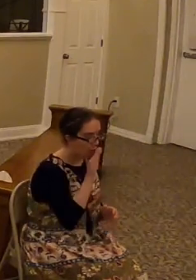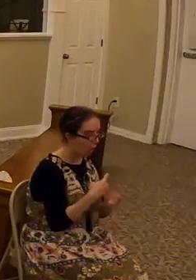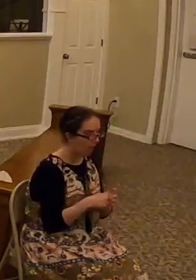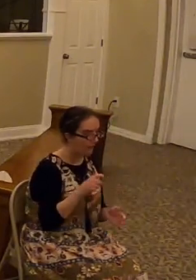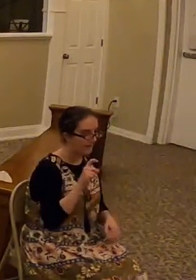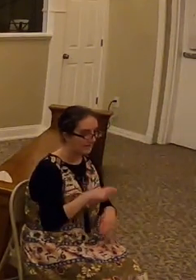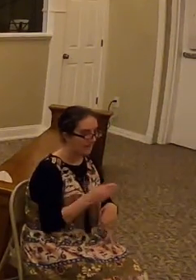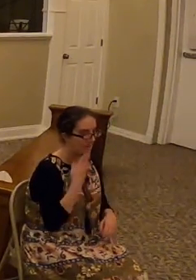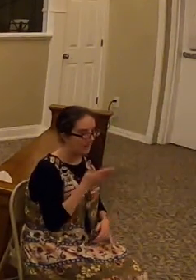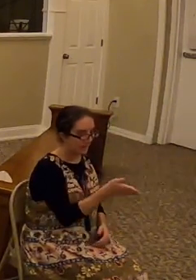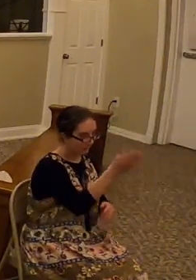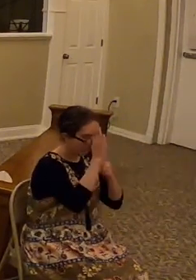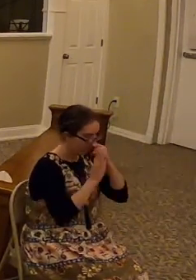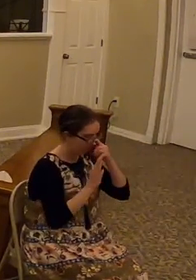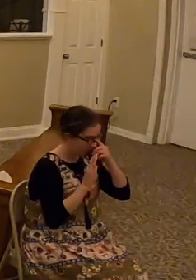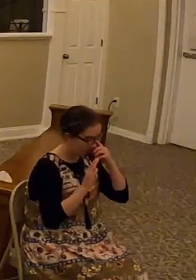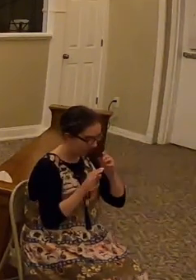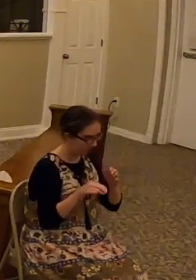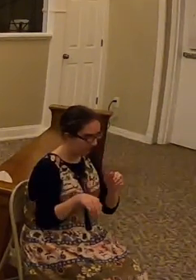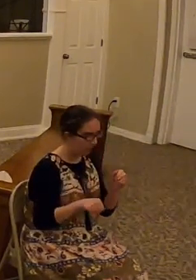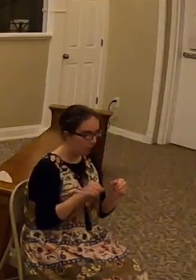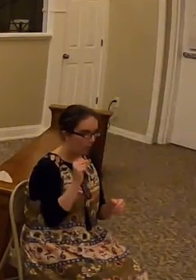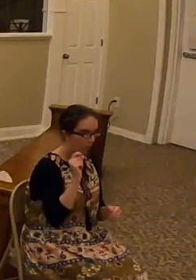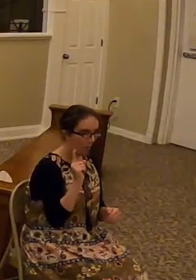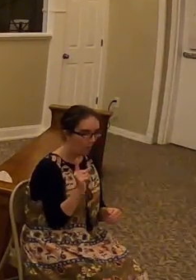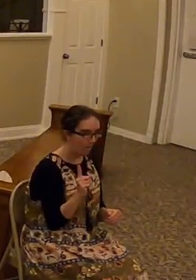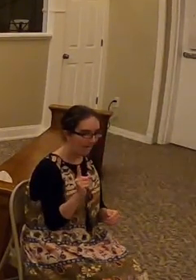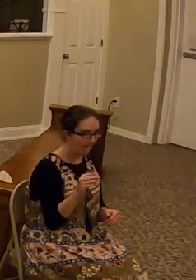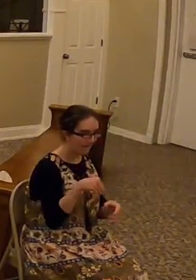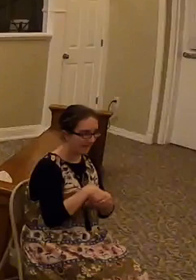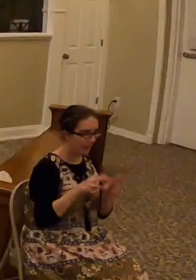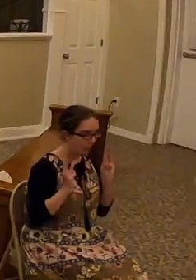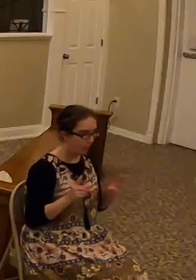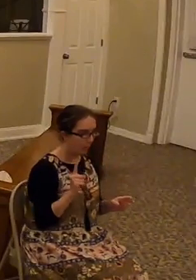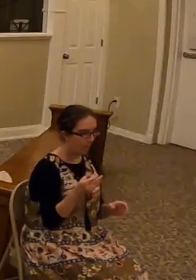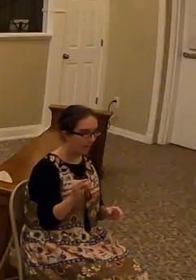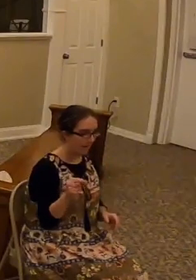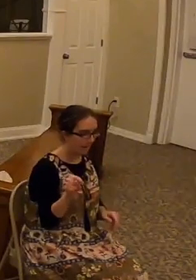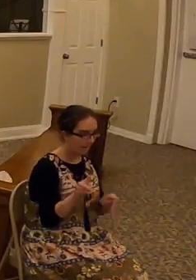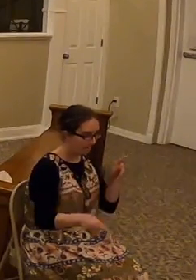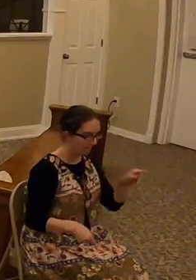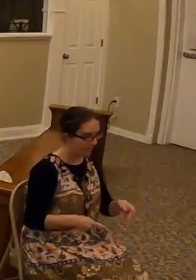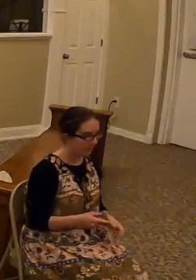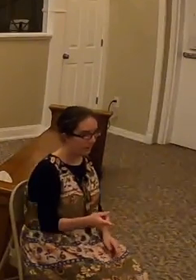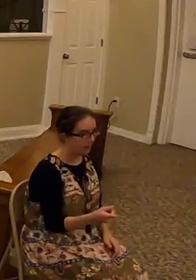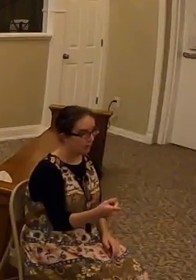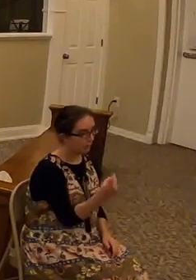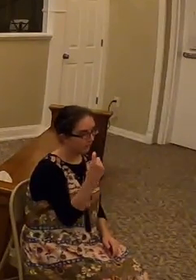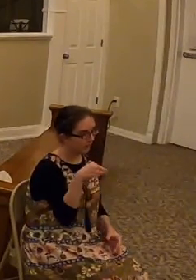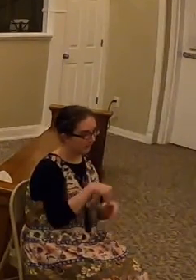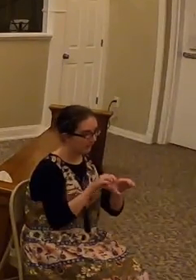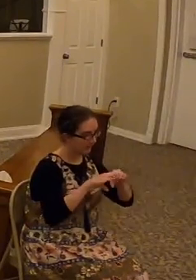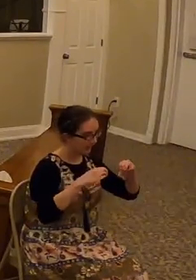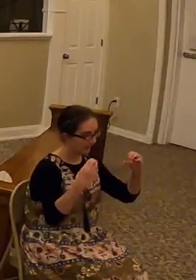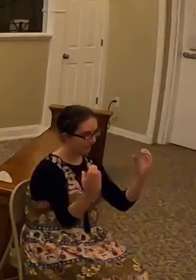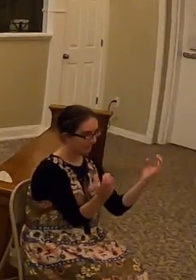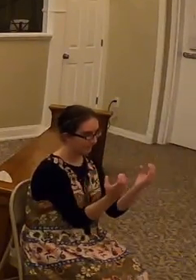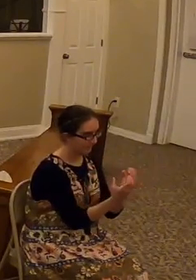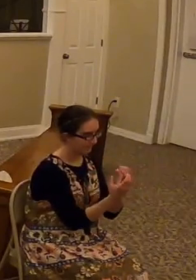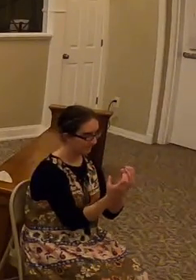time, thank God, amen, but every once in a while, there's one of those people who shows up in a